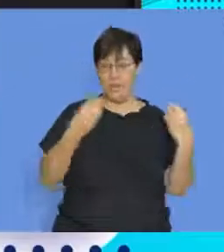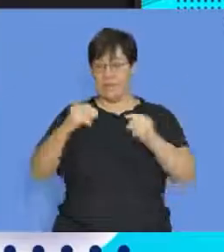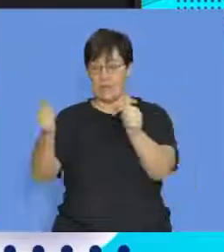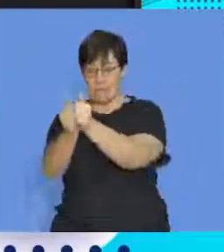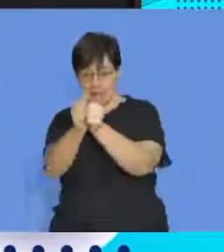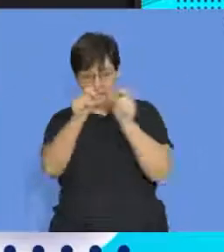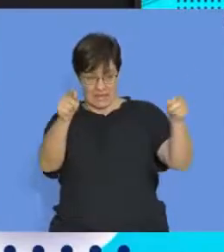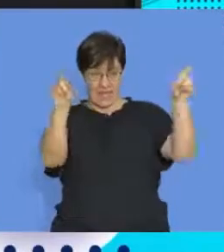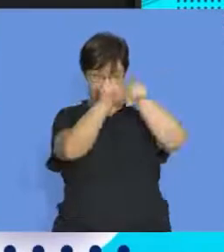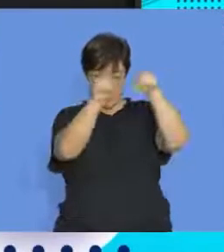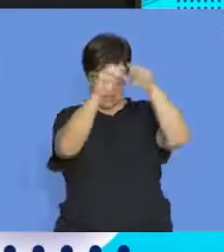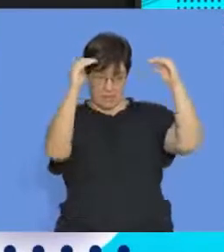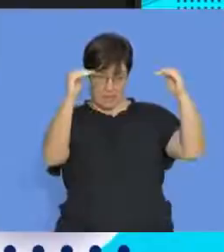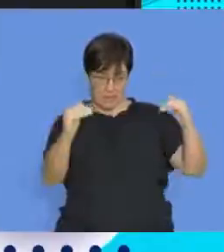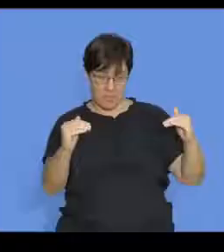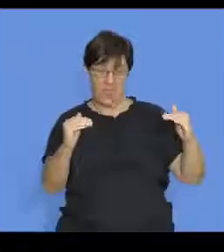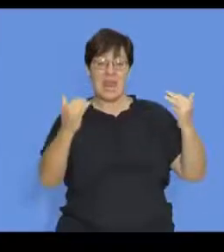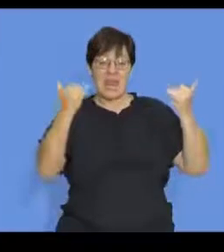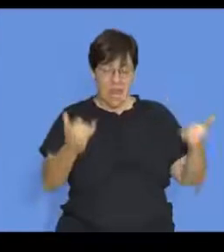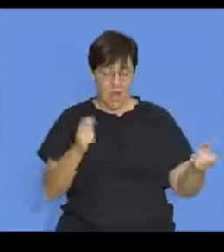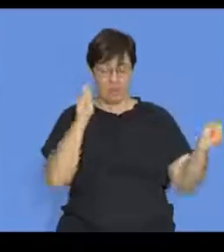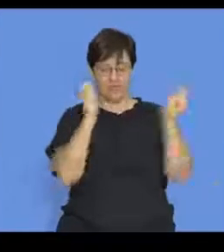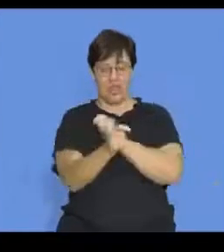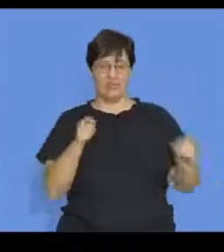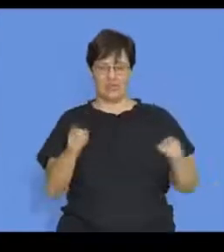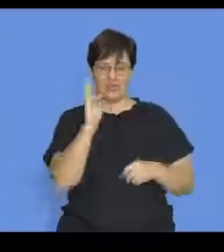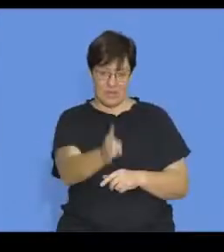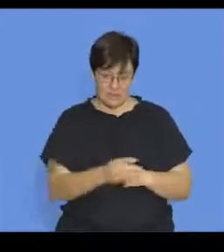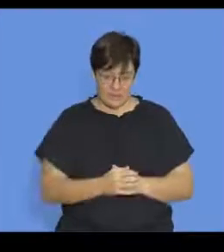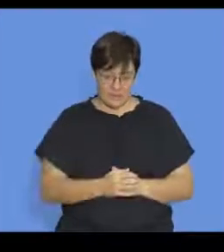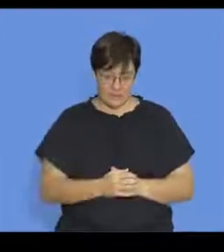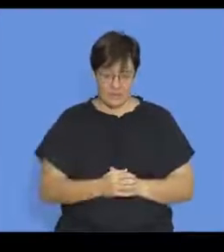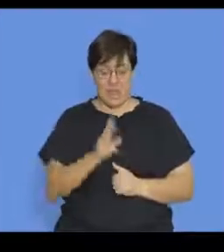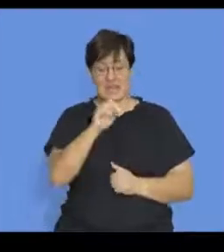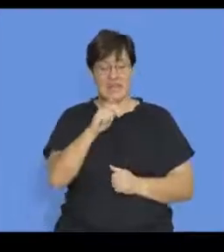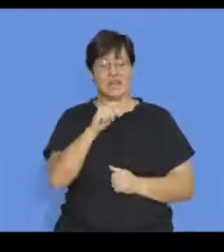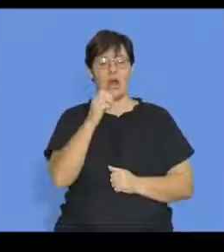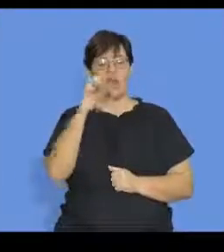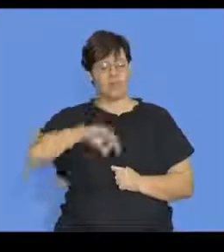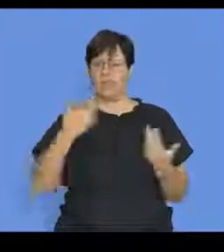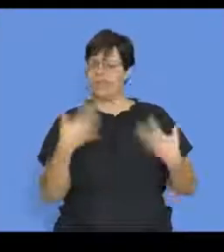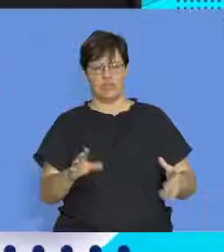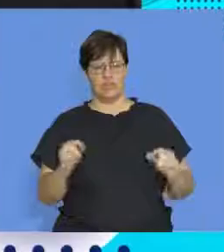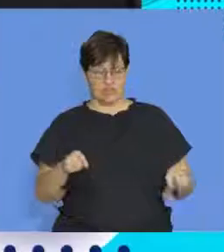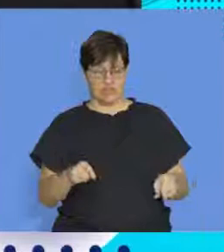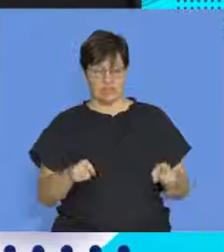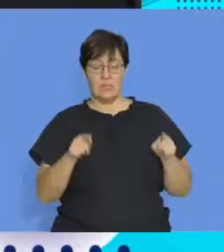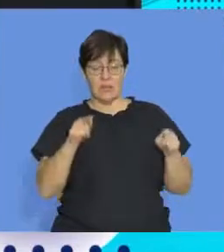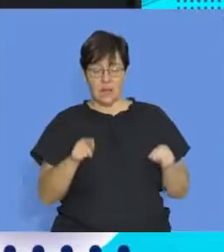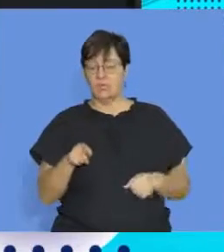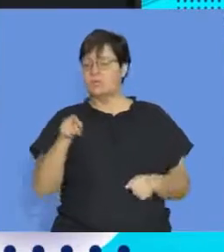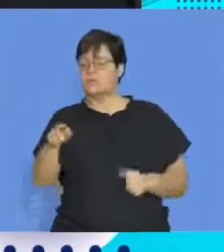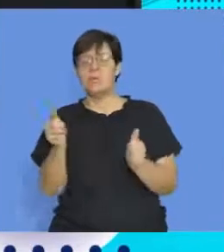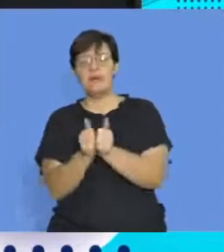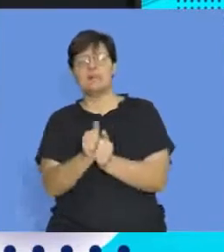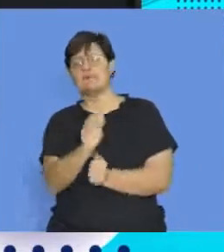Okay, so let's look at what happens next. We've calculated net profit, and now we've got our partners